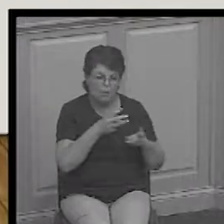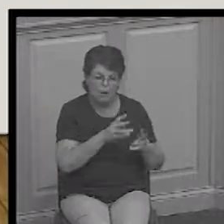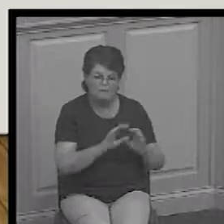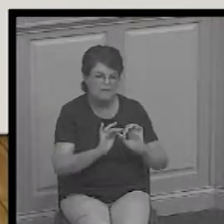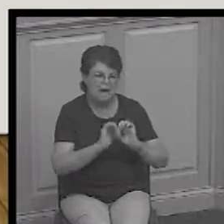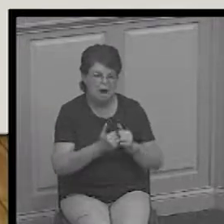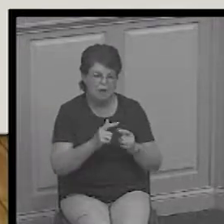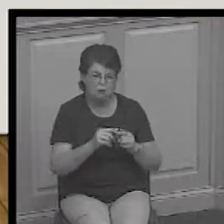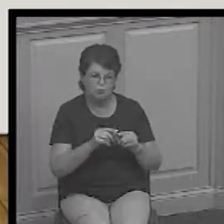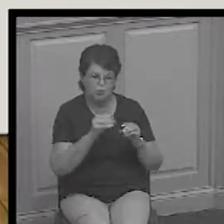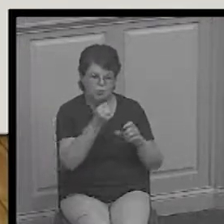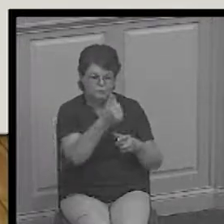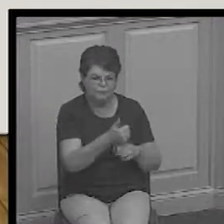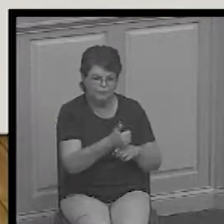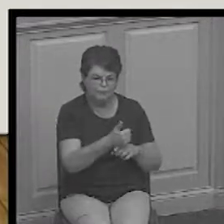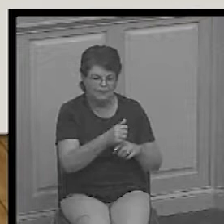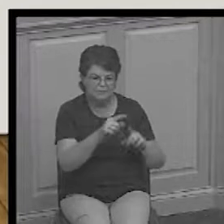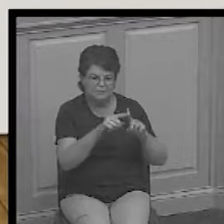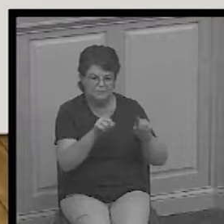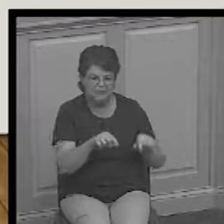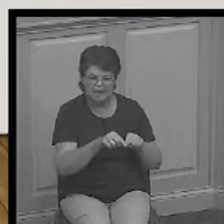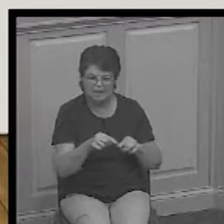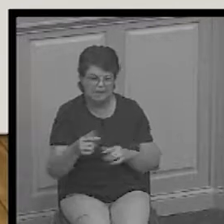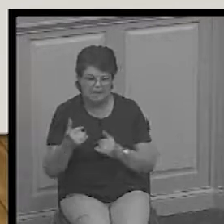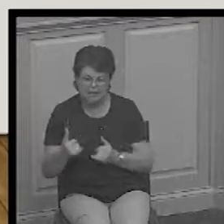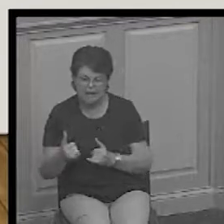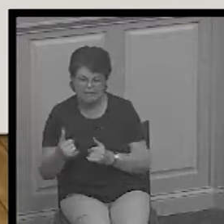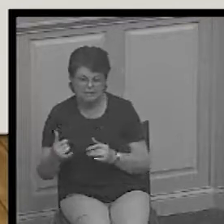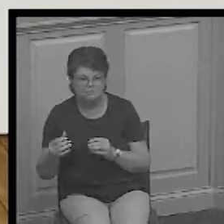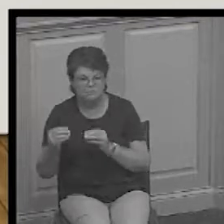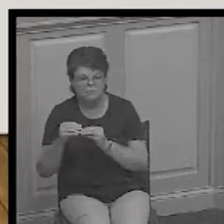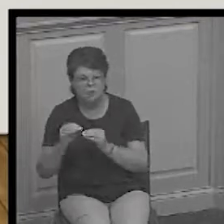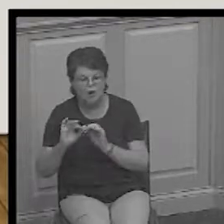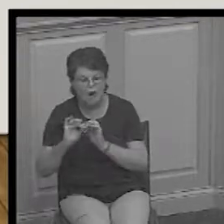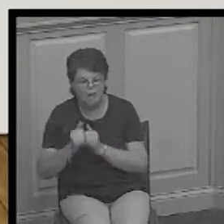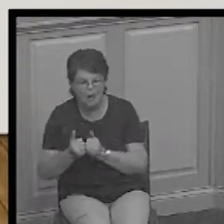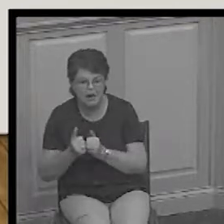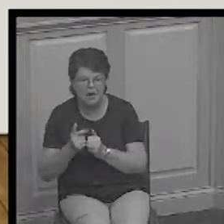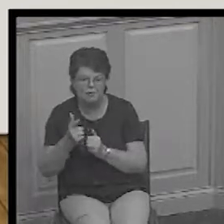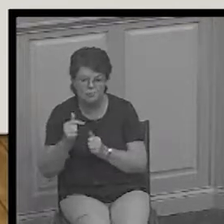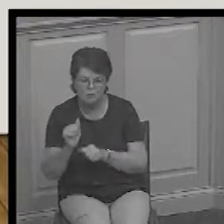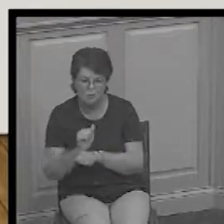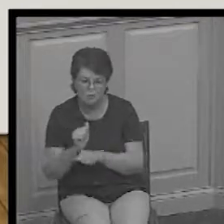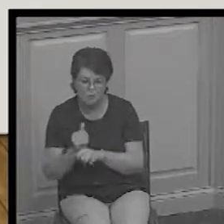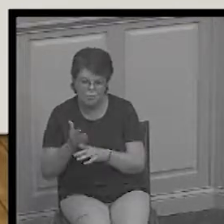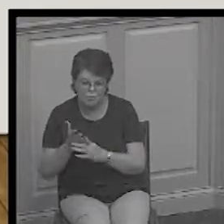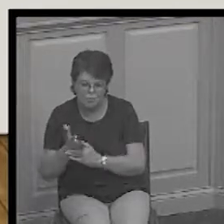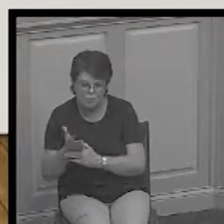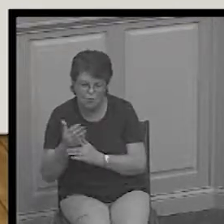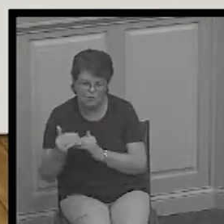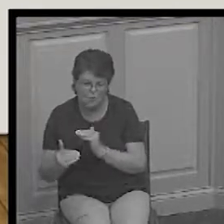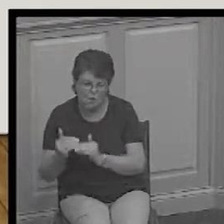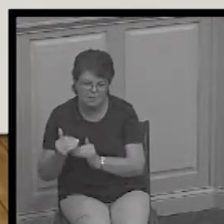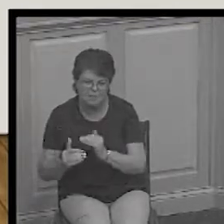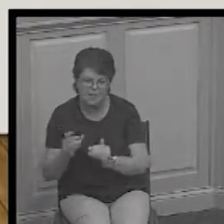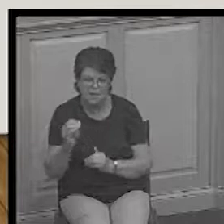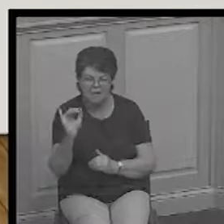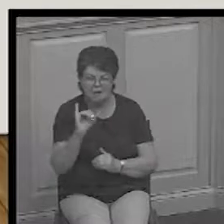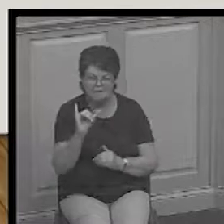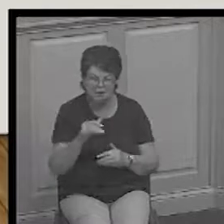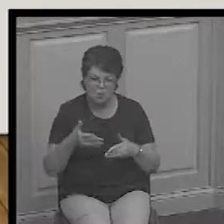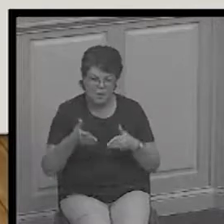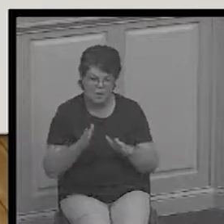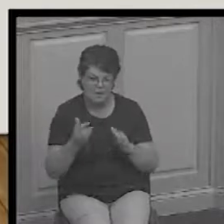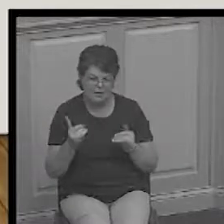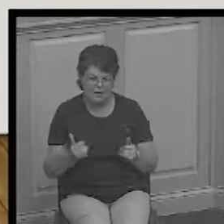Now it's more of a piece about working through the process before you even bring it to us. You can also, it does allow